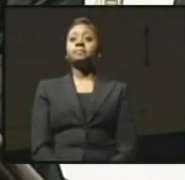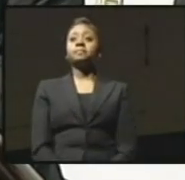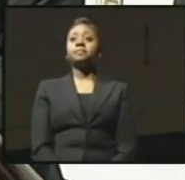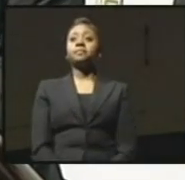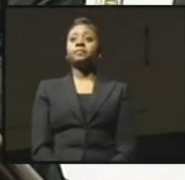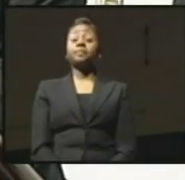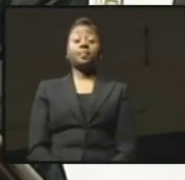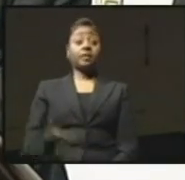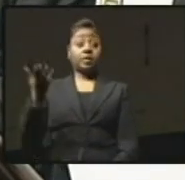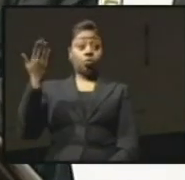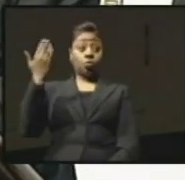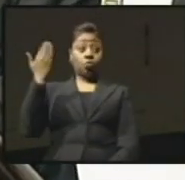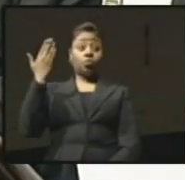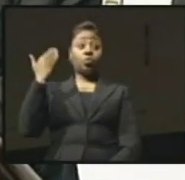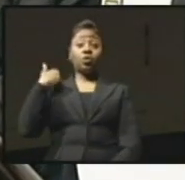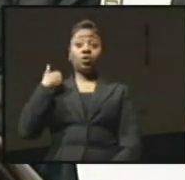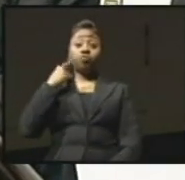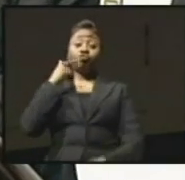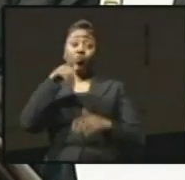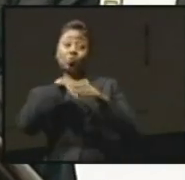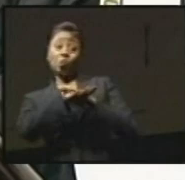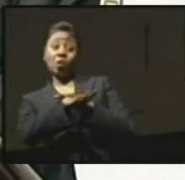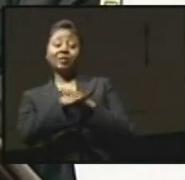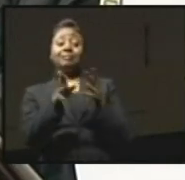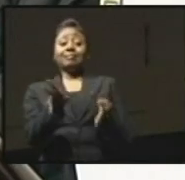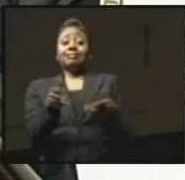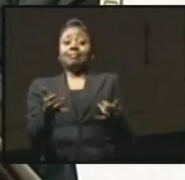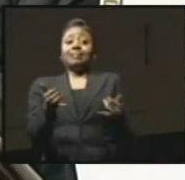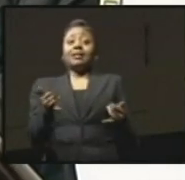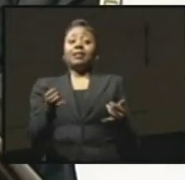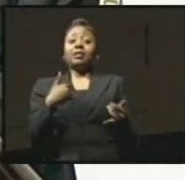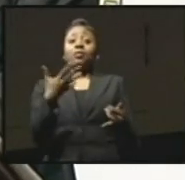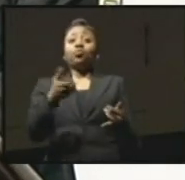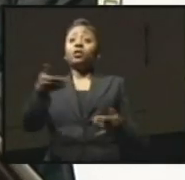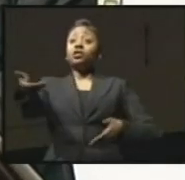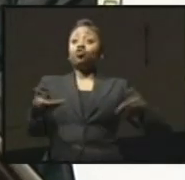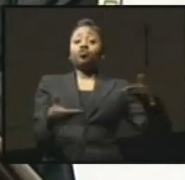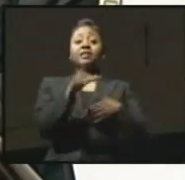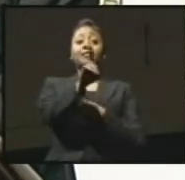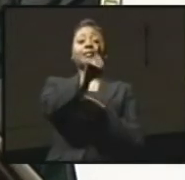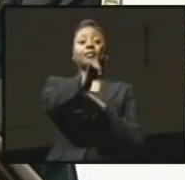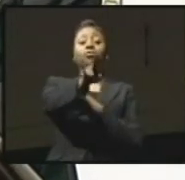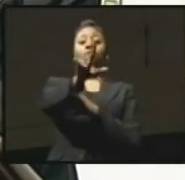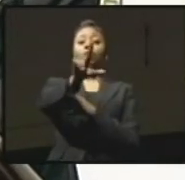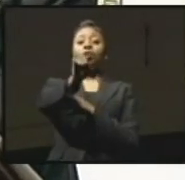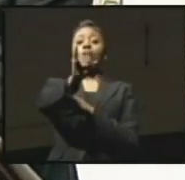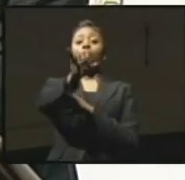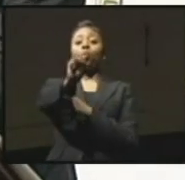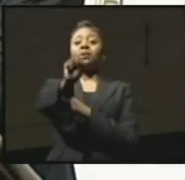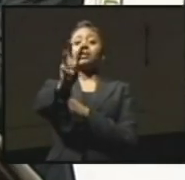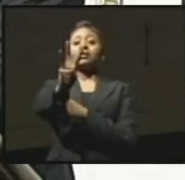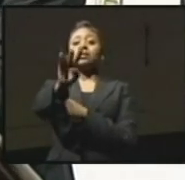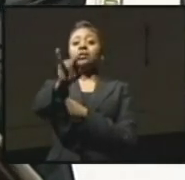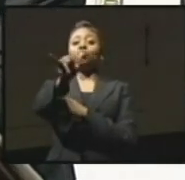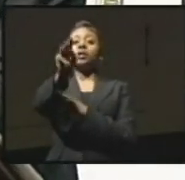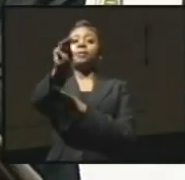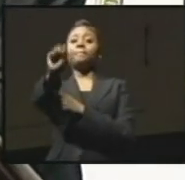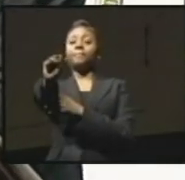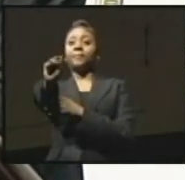And earlier, she walked in, and we now would like to introduce Dr. Lois Williams.